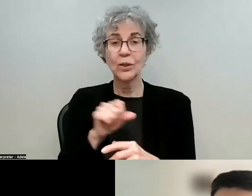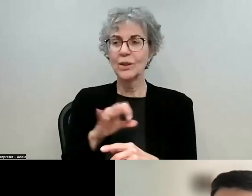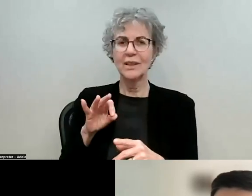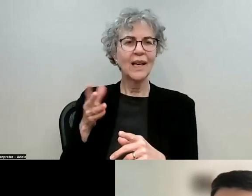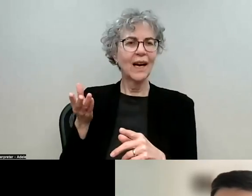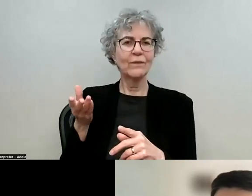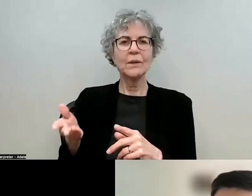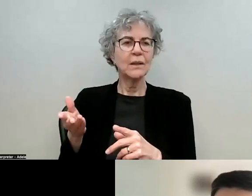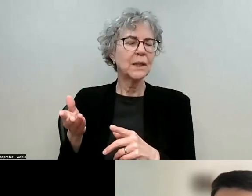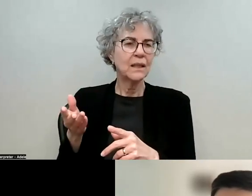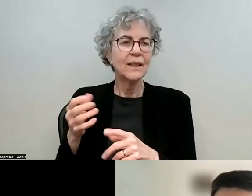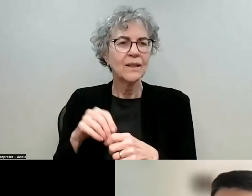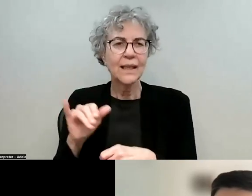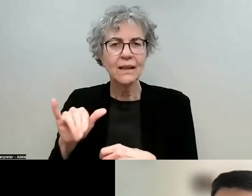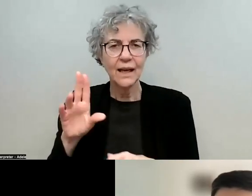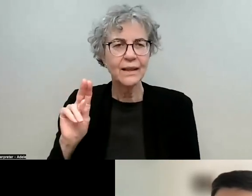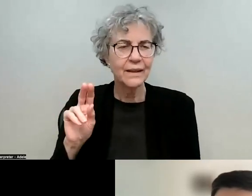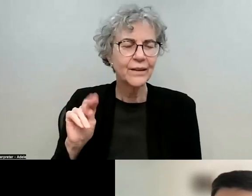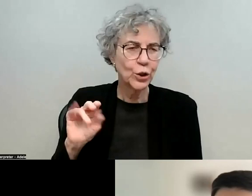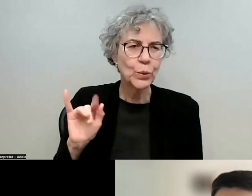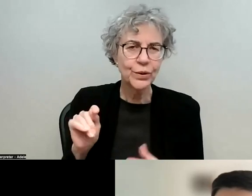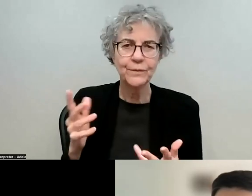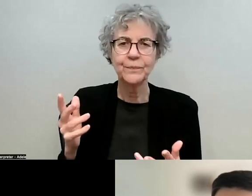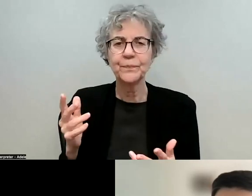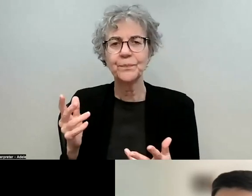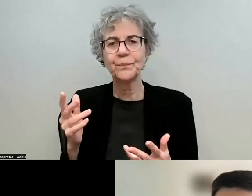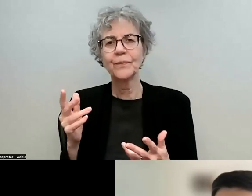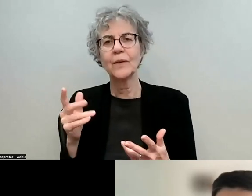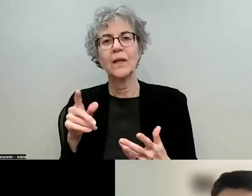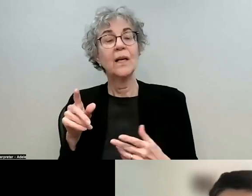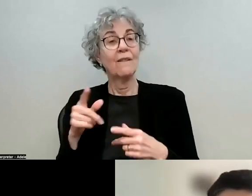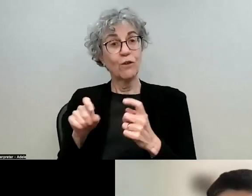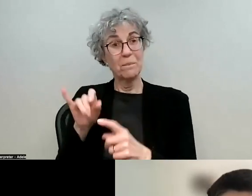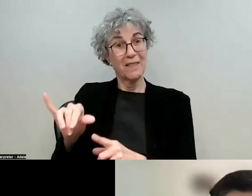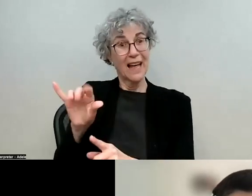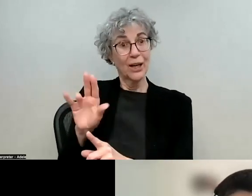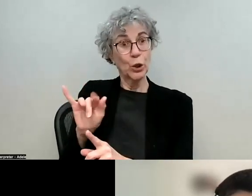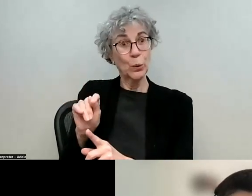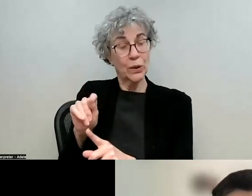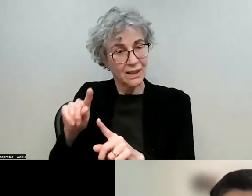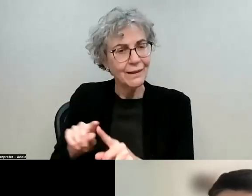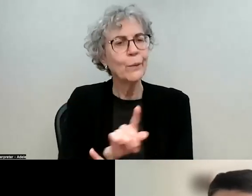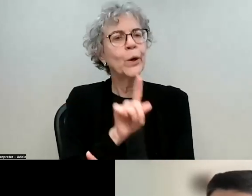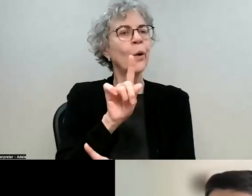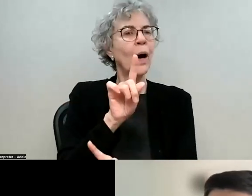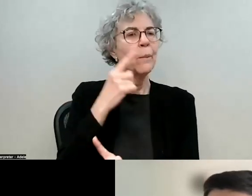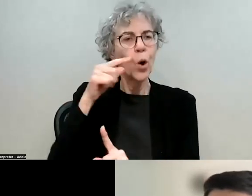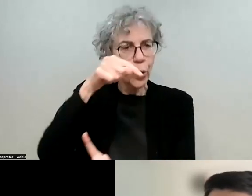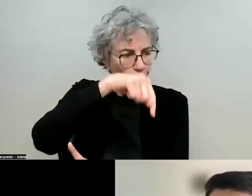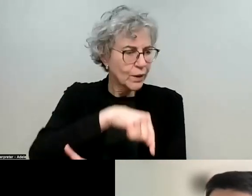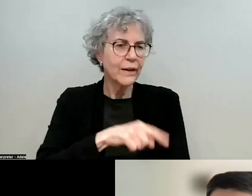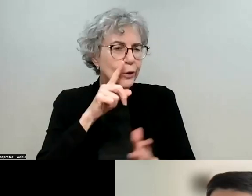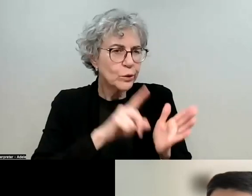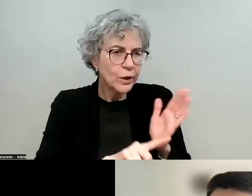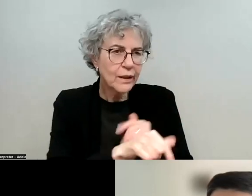out of that unit. And then they would either be doing going from that unit into check in on other people or doing parts of their shift